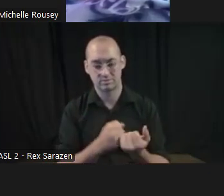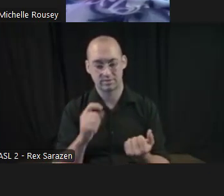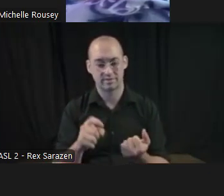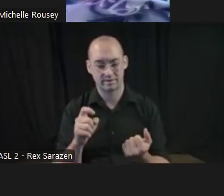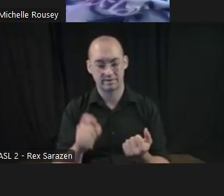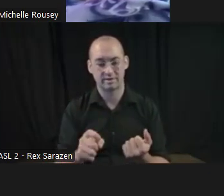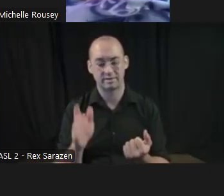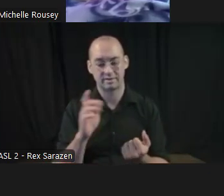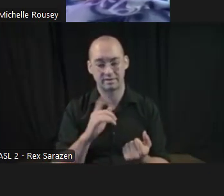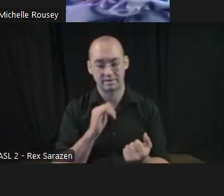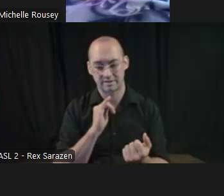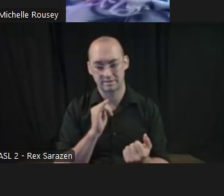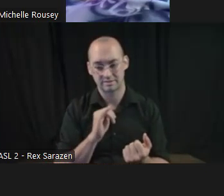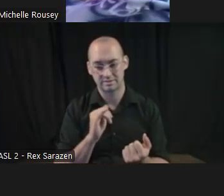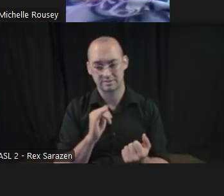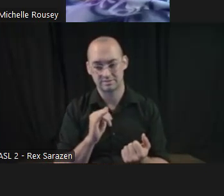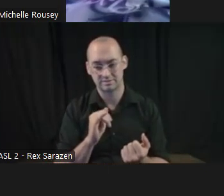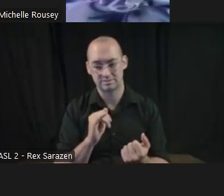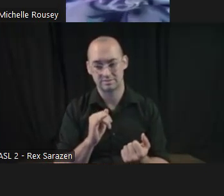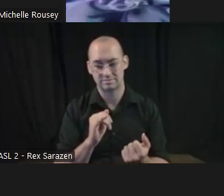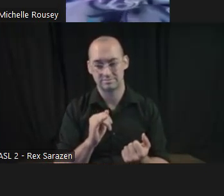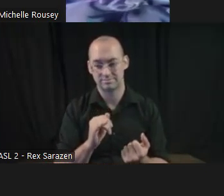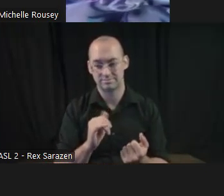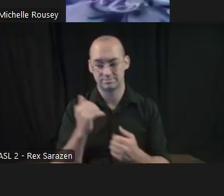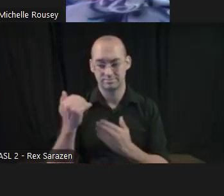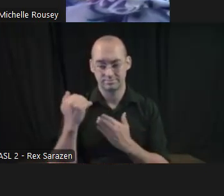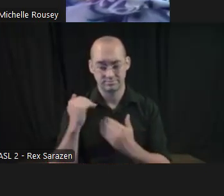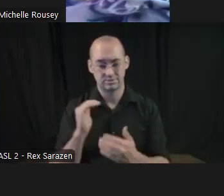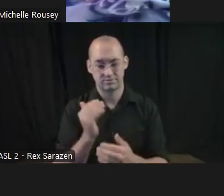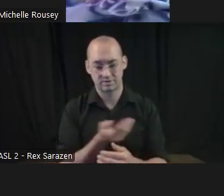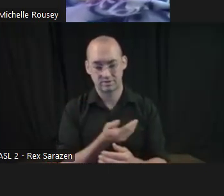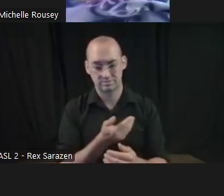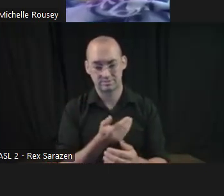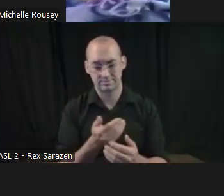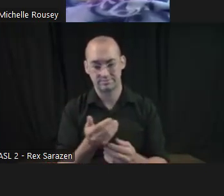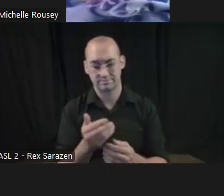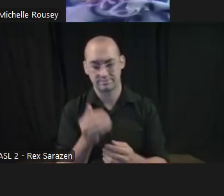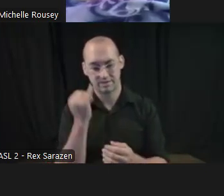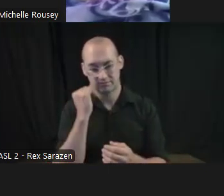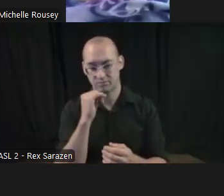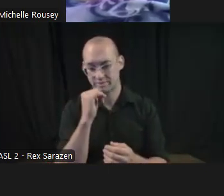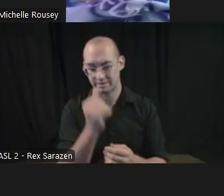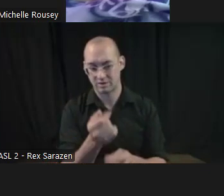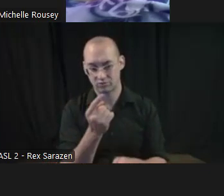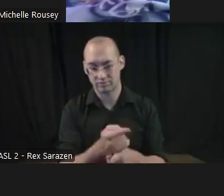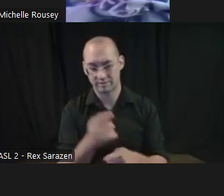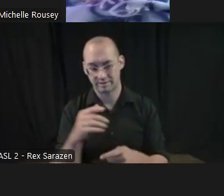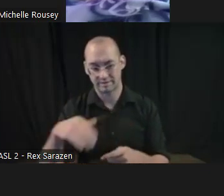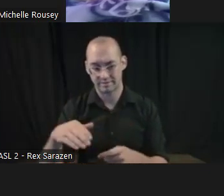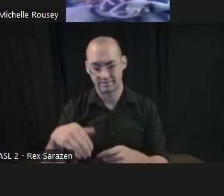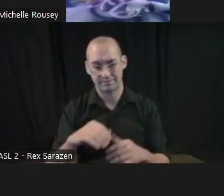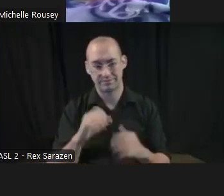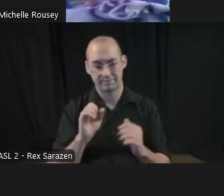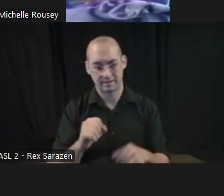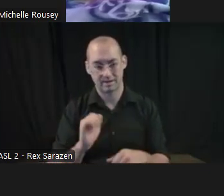is, I think, incumbent upon us to really look at, if we're not getting it right yet, can we pilot or